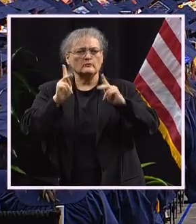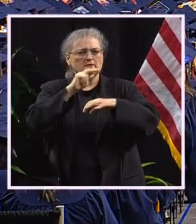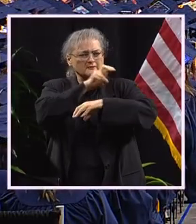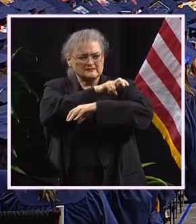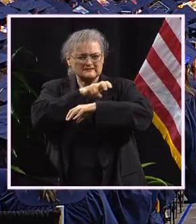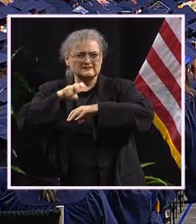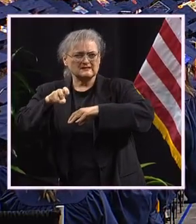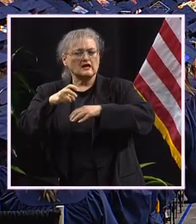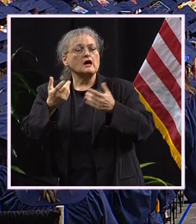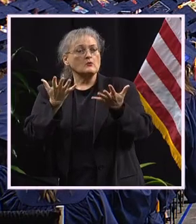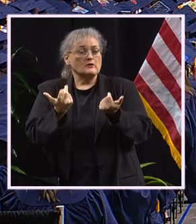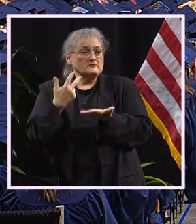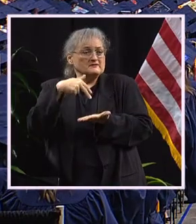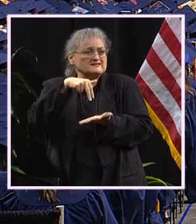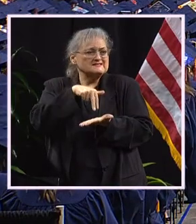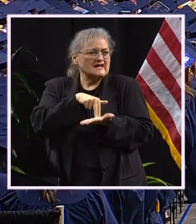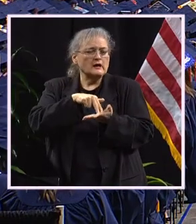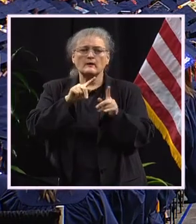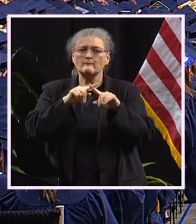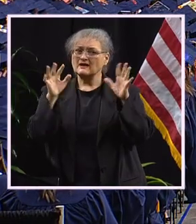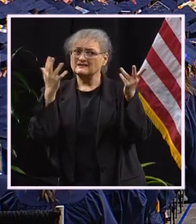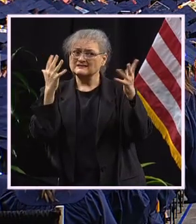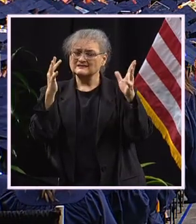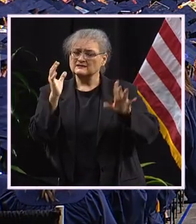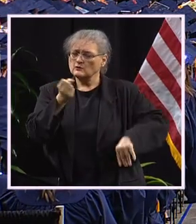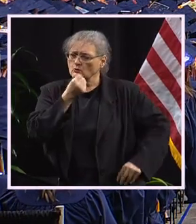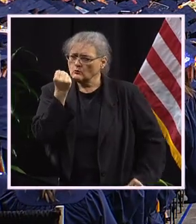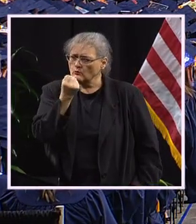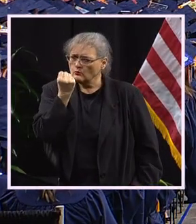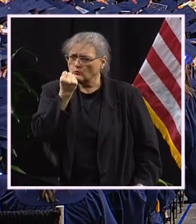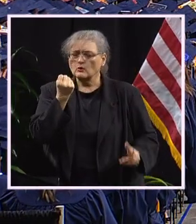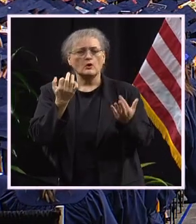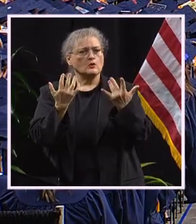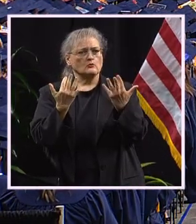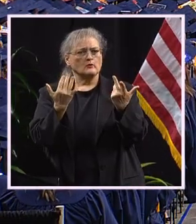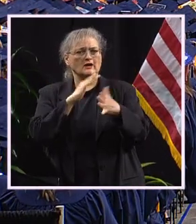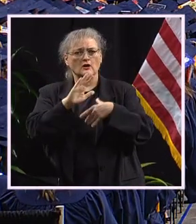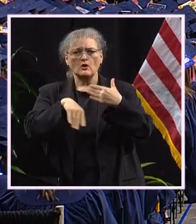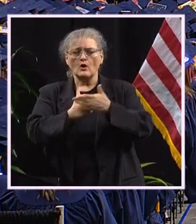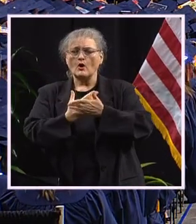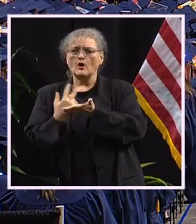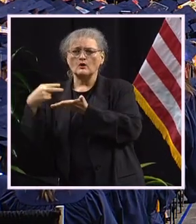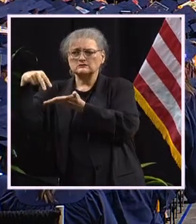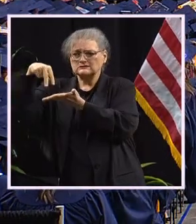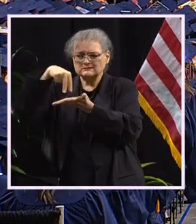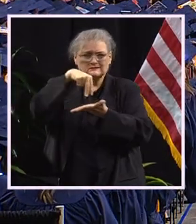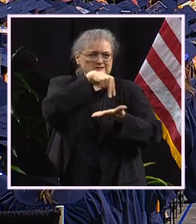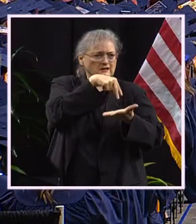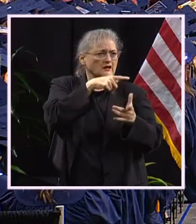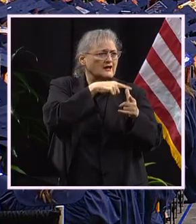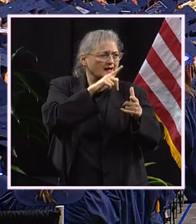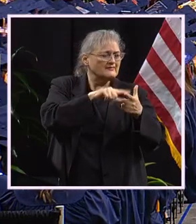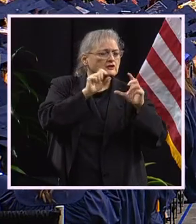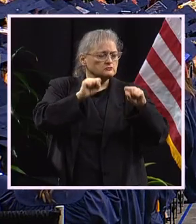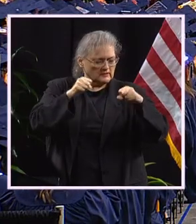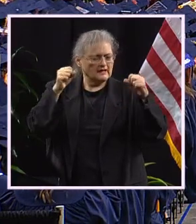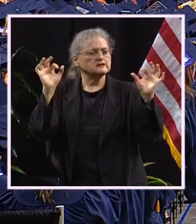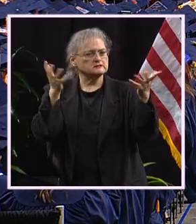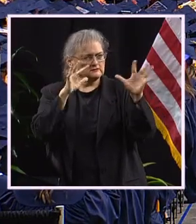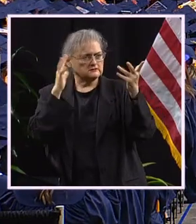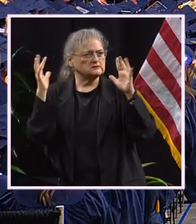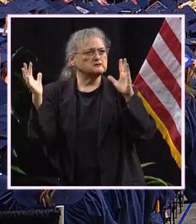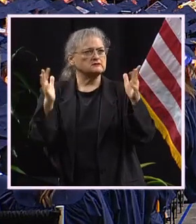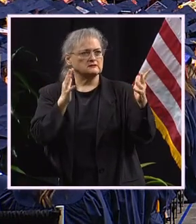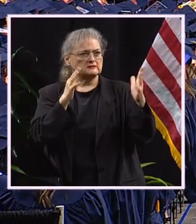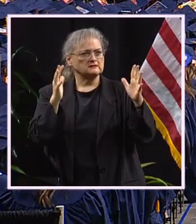stand and be recognized. I ask you to hold your applause until all members of the stage party have been recognized. Kimberly Andrews Espy, Provost